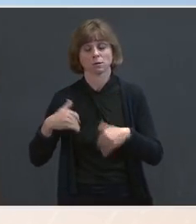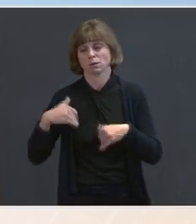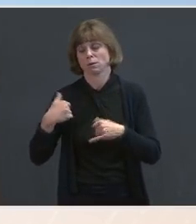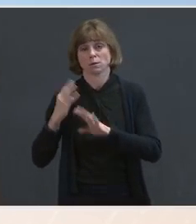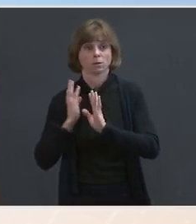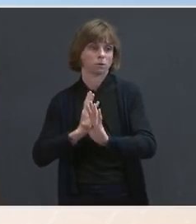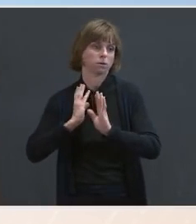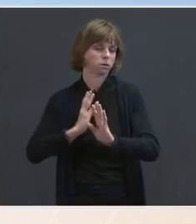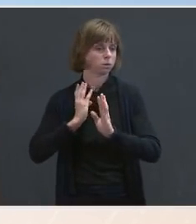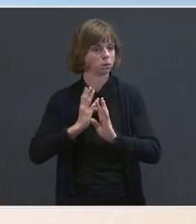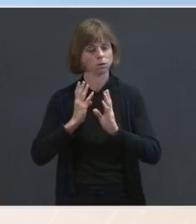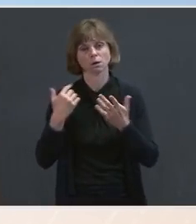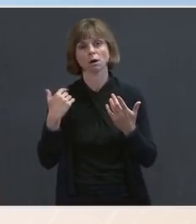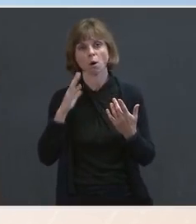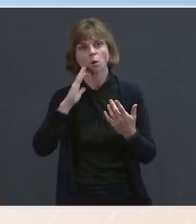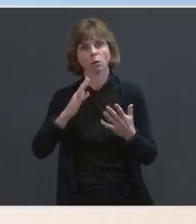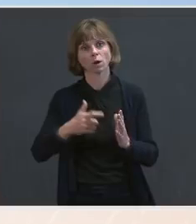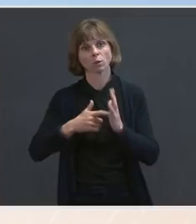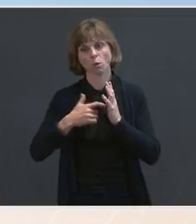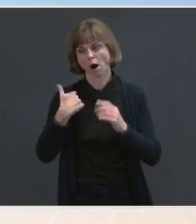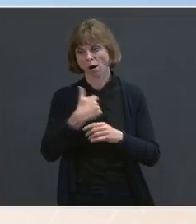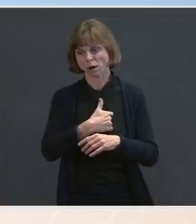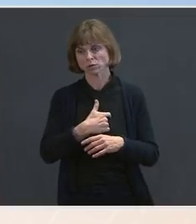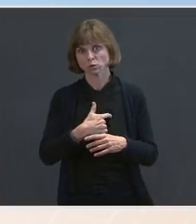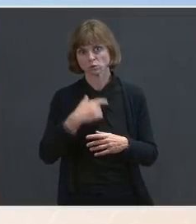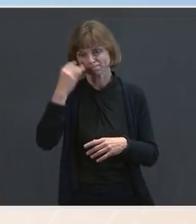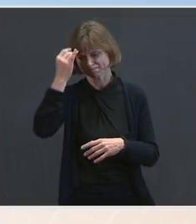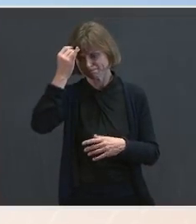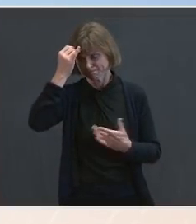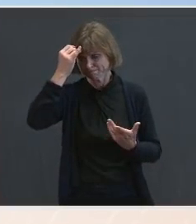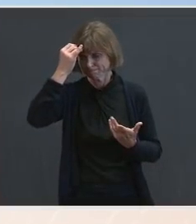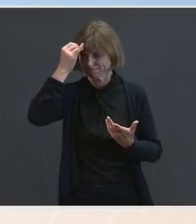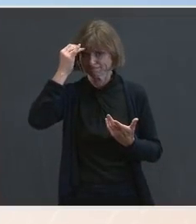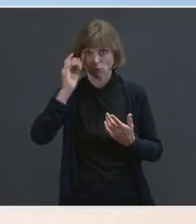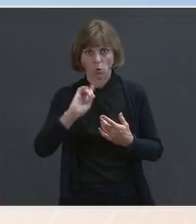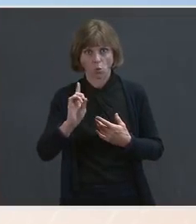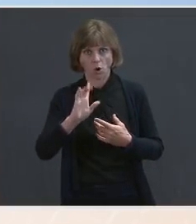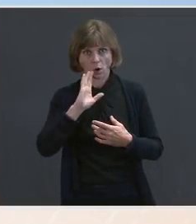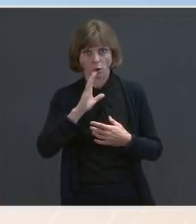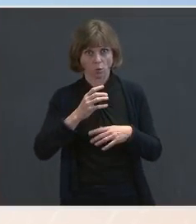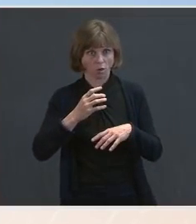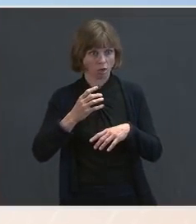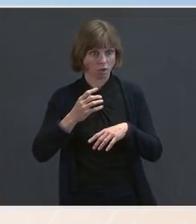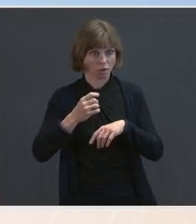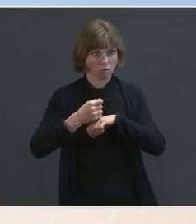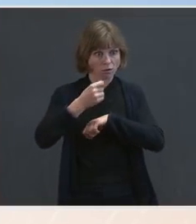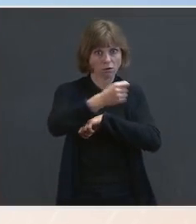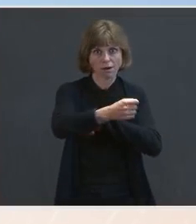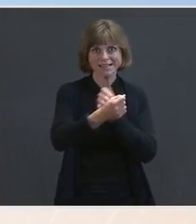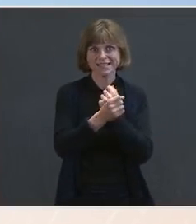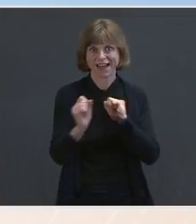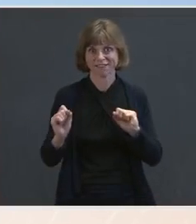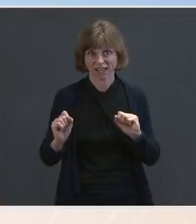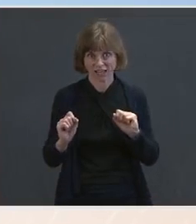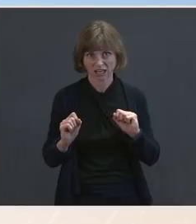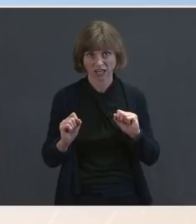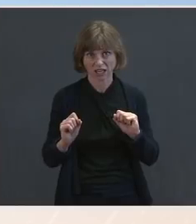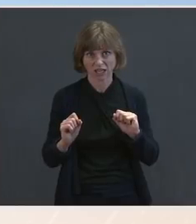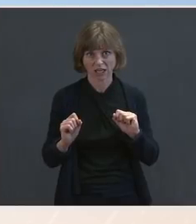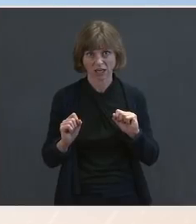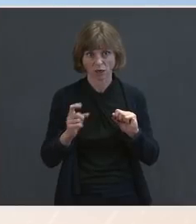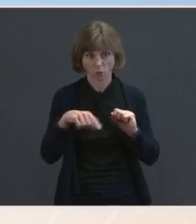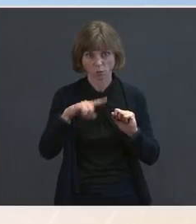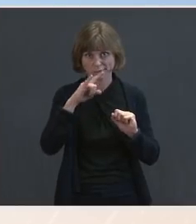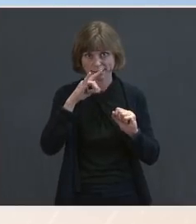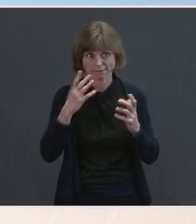require us to, make considerations about where we're going to safely house them, and that is something that is